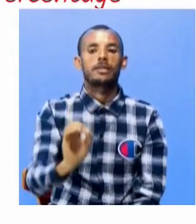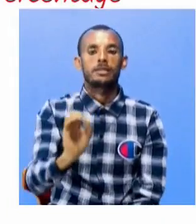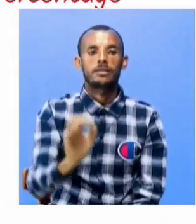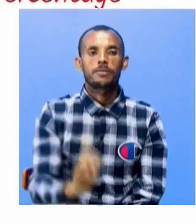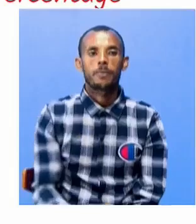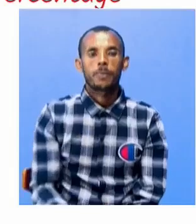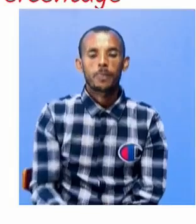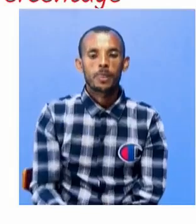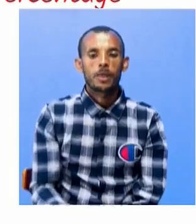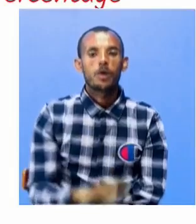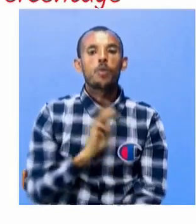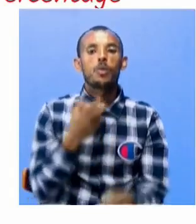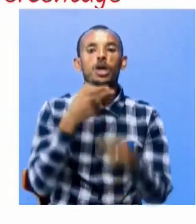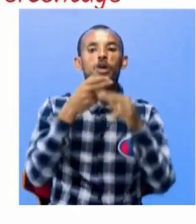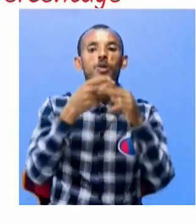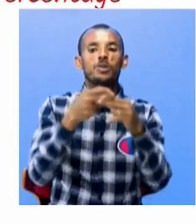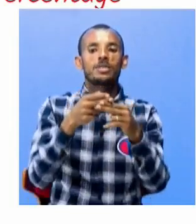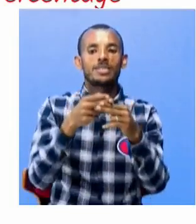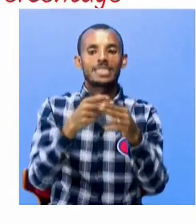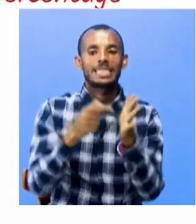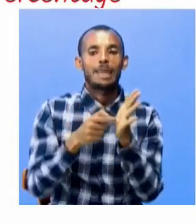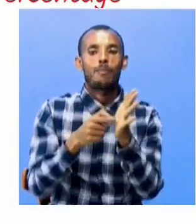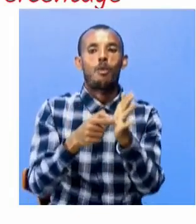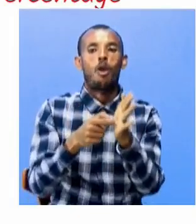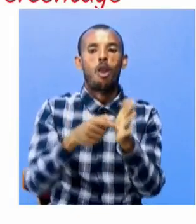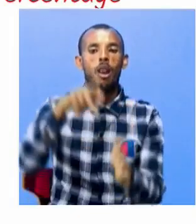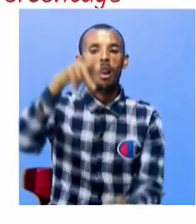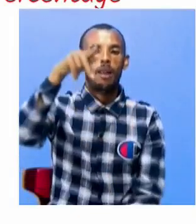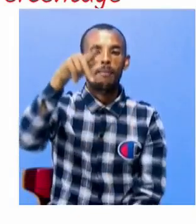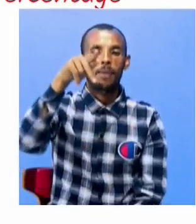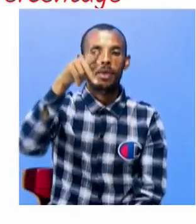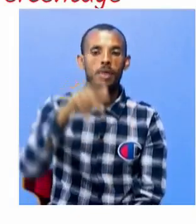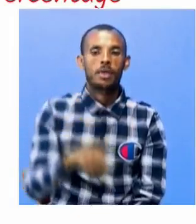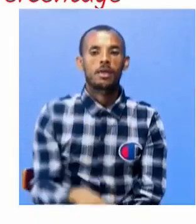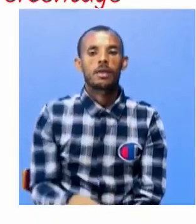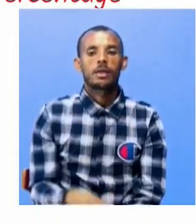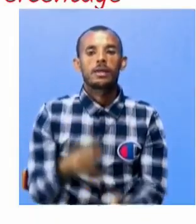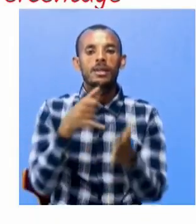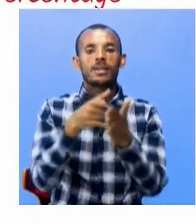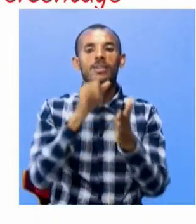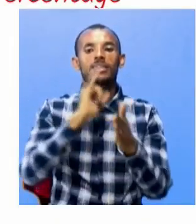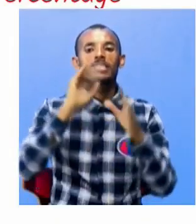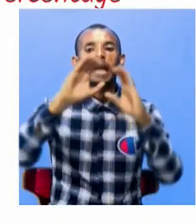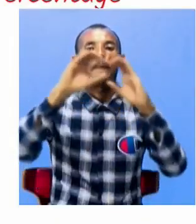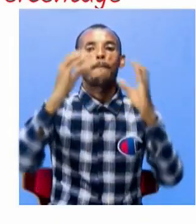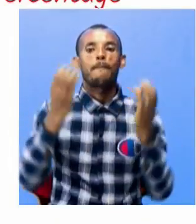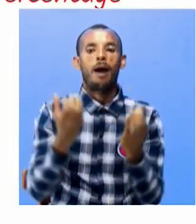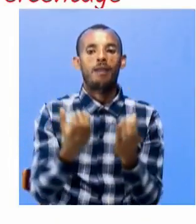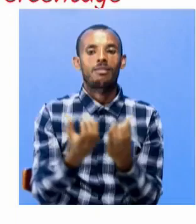we use the symbol P, is a part